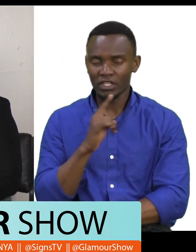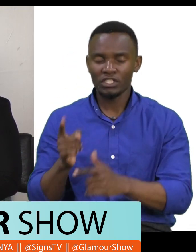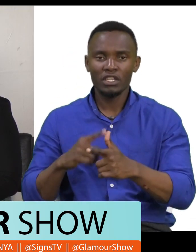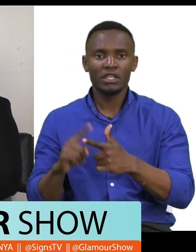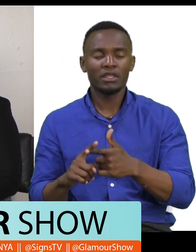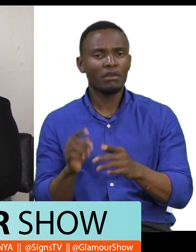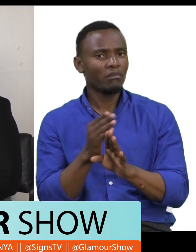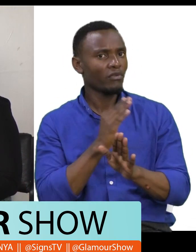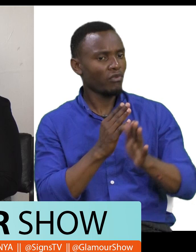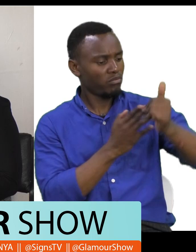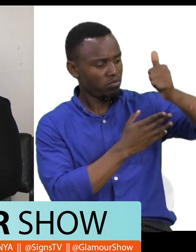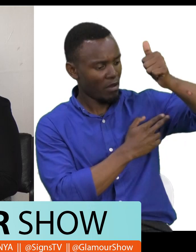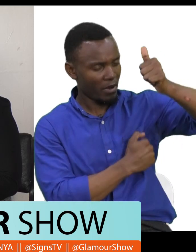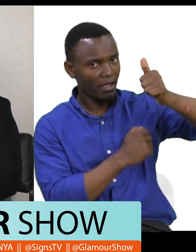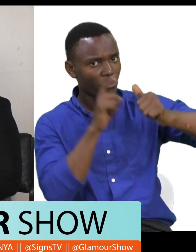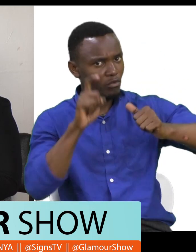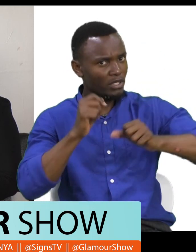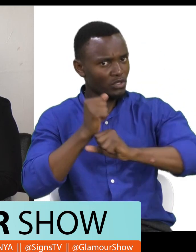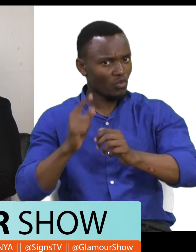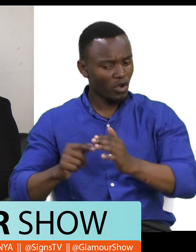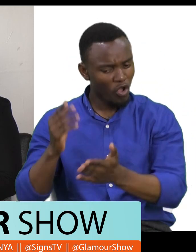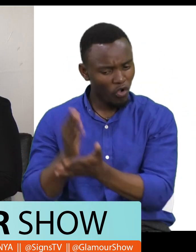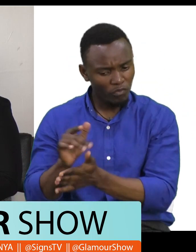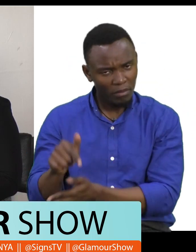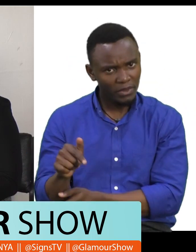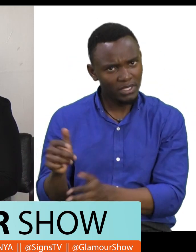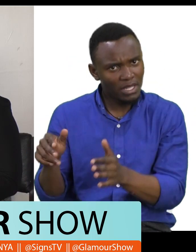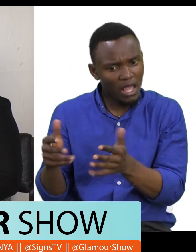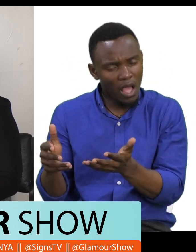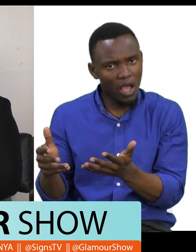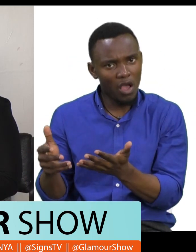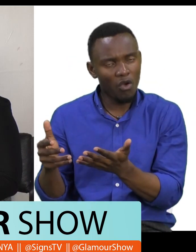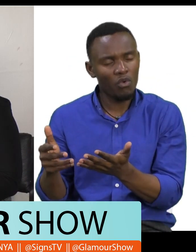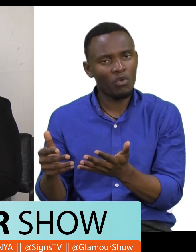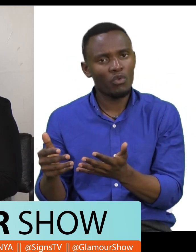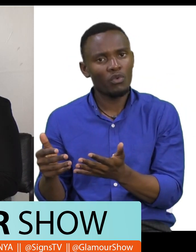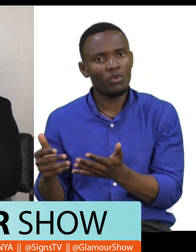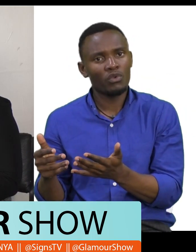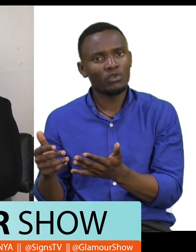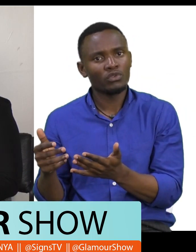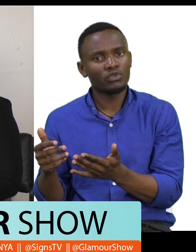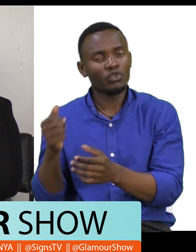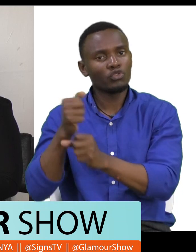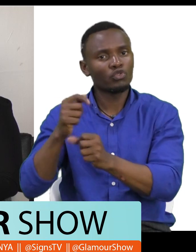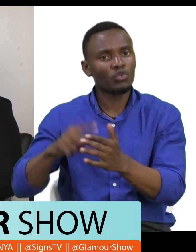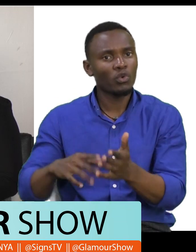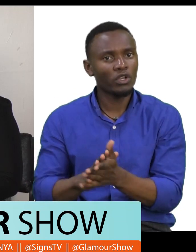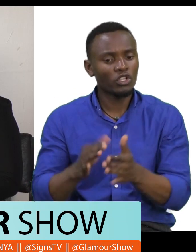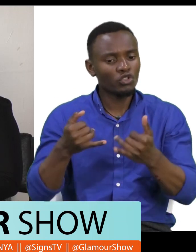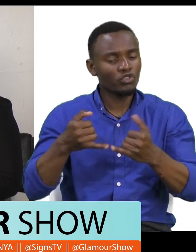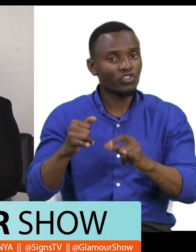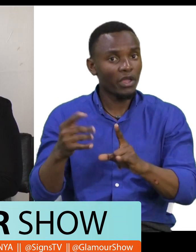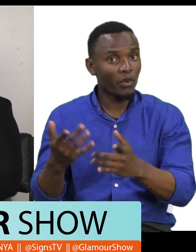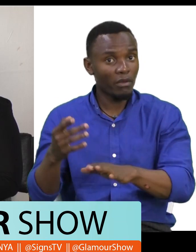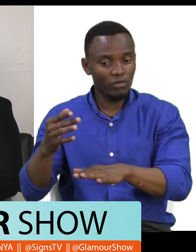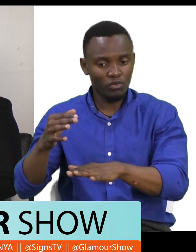before applying that wax, you have to taste that wax before applying it to the client. So you will taste it at the